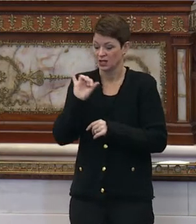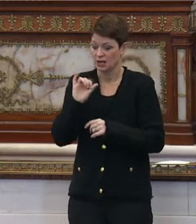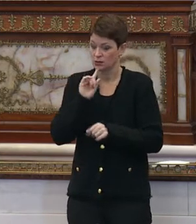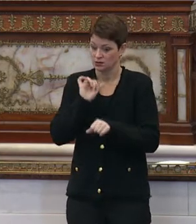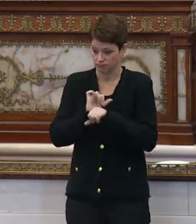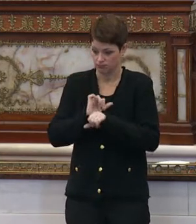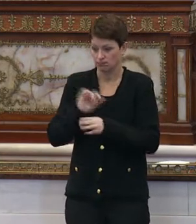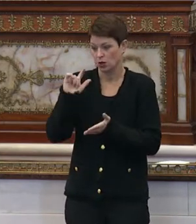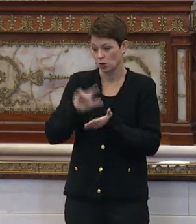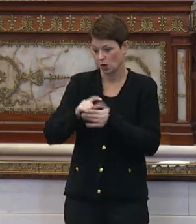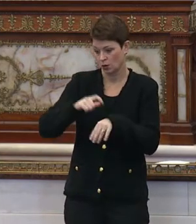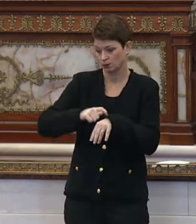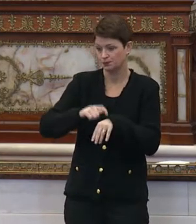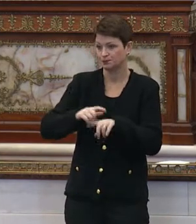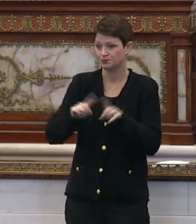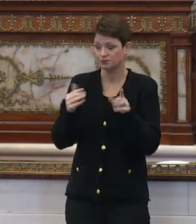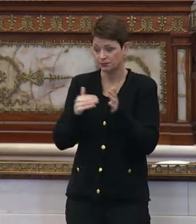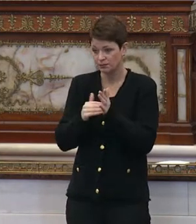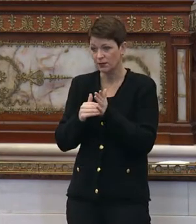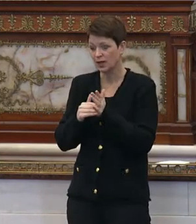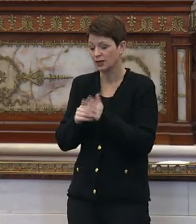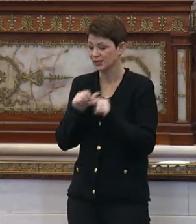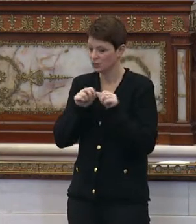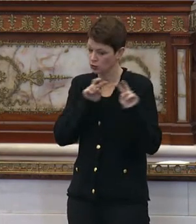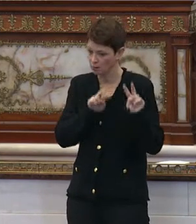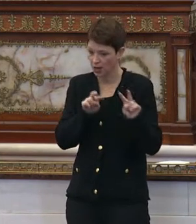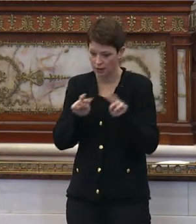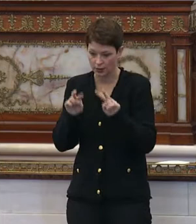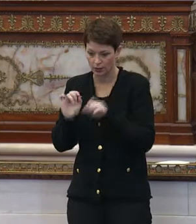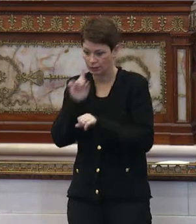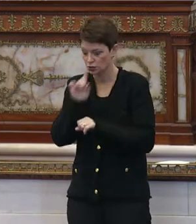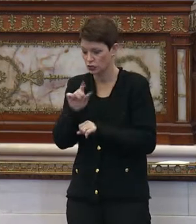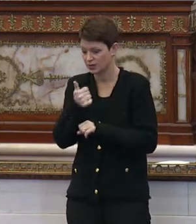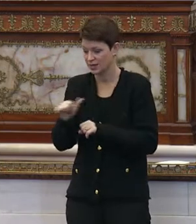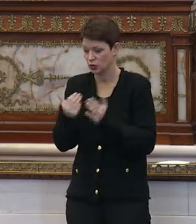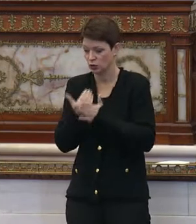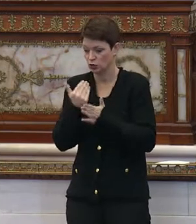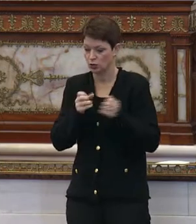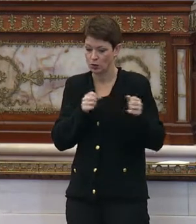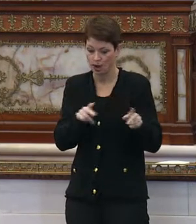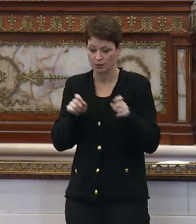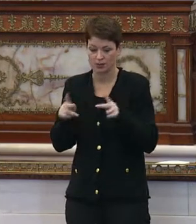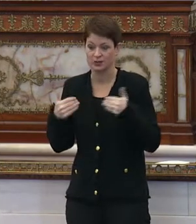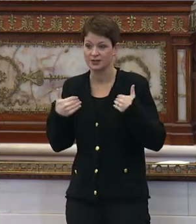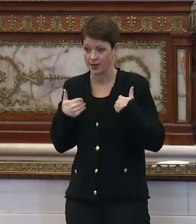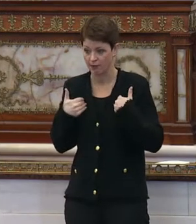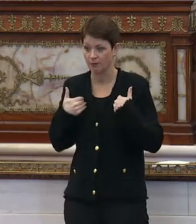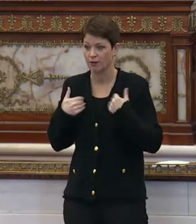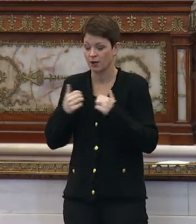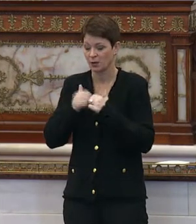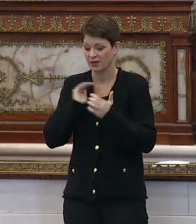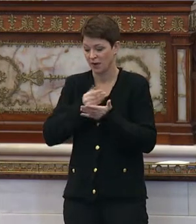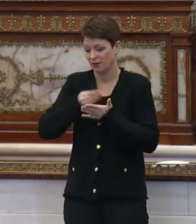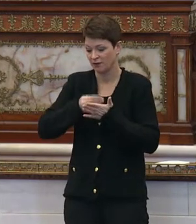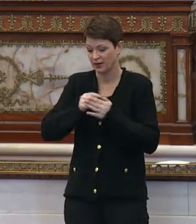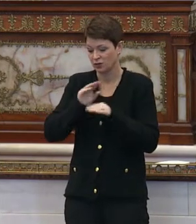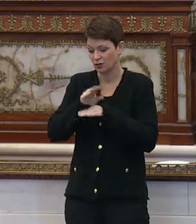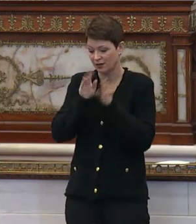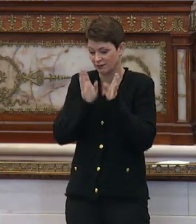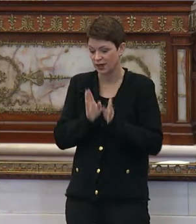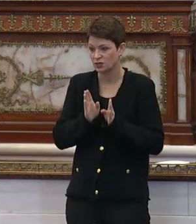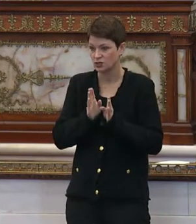all-time lows. We do continue to monitor just to see if there are any new opportunities with our financial advisors.